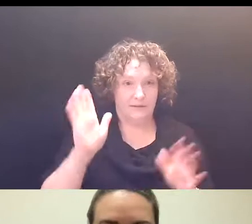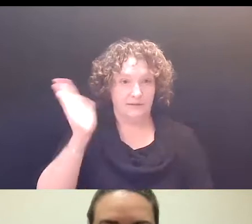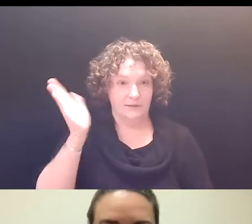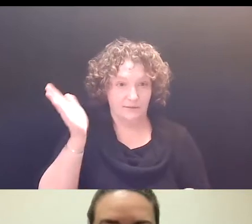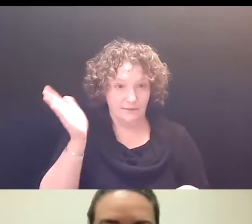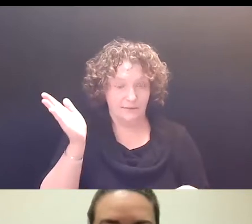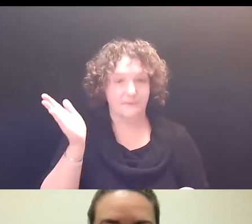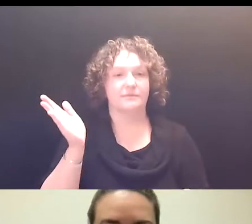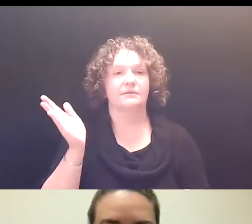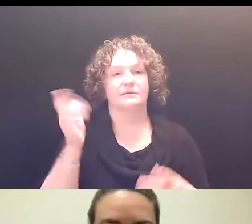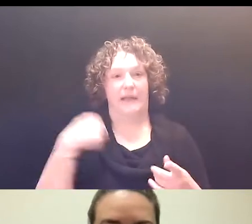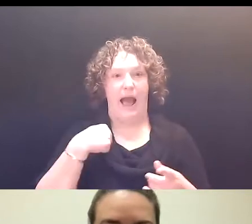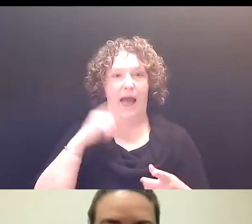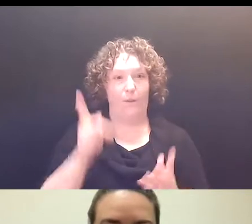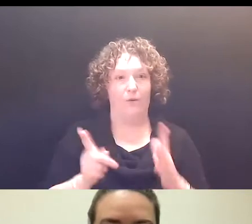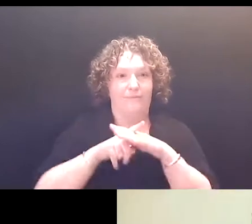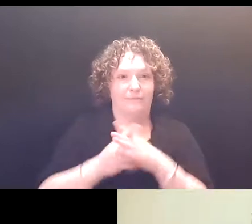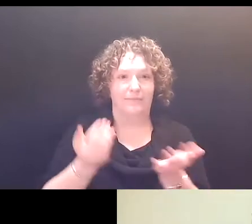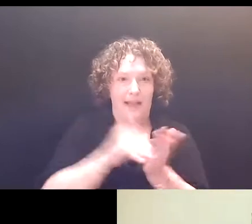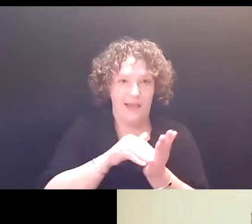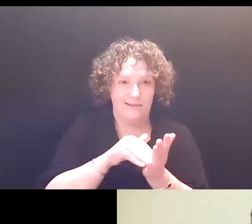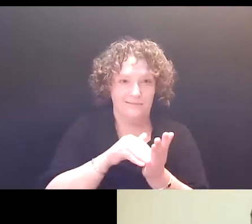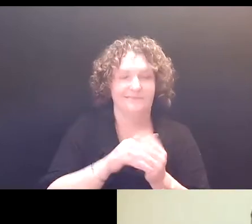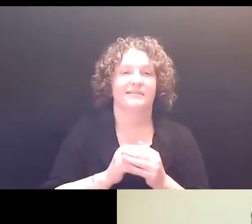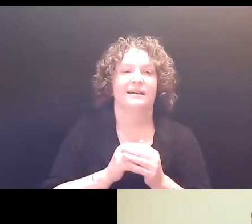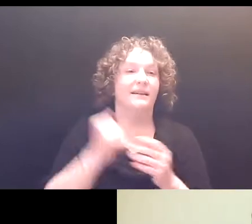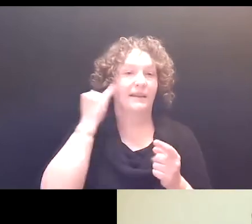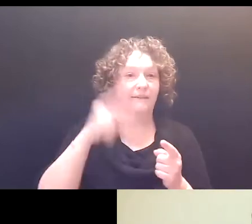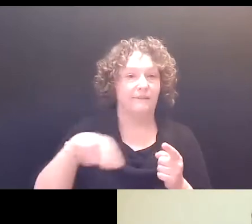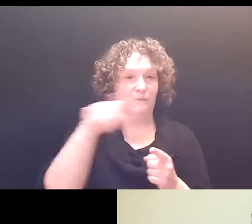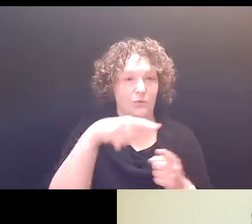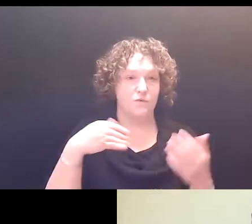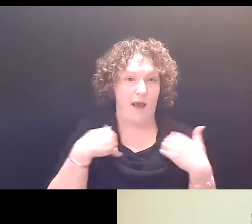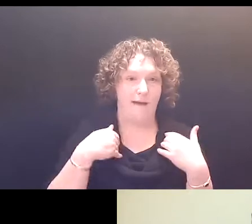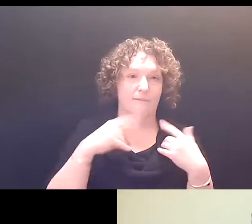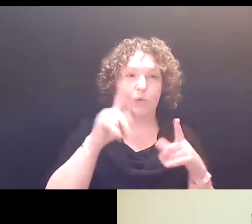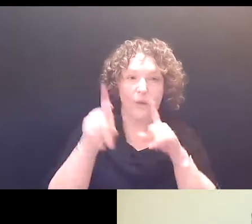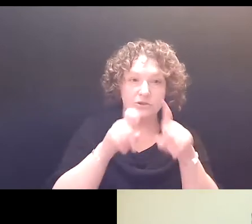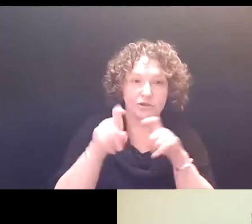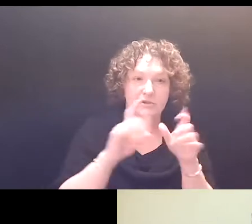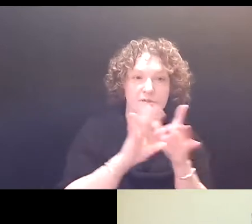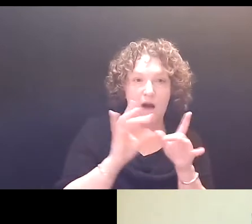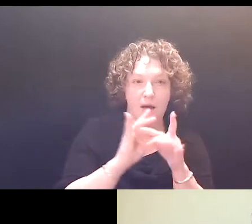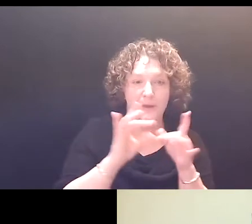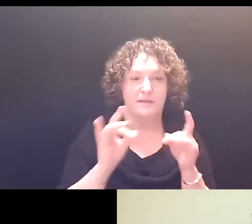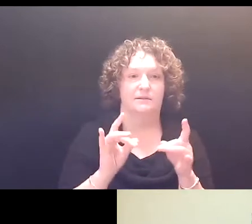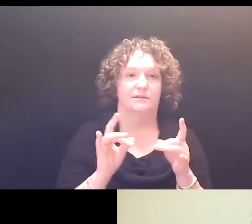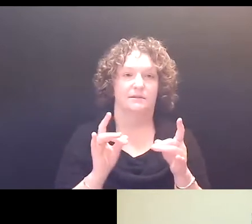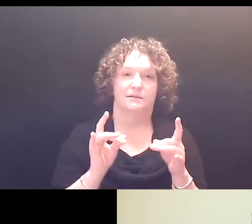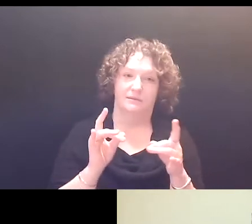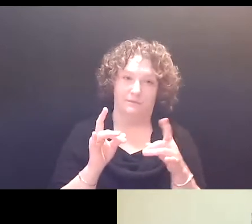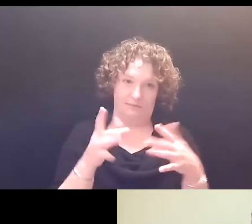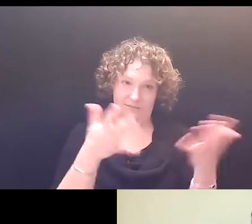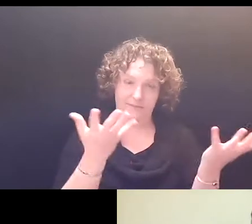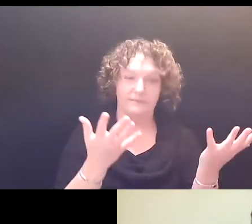After Sarah is done with her presentation, I will show up again. You'll see me. And if you have any questions